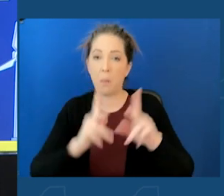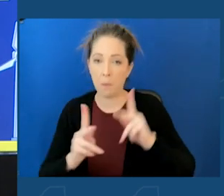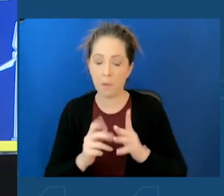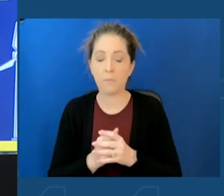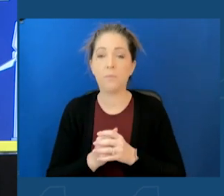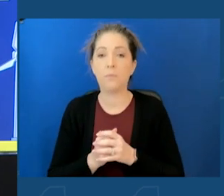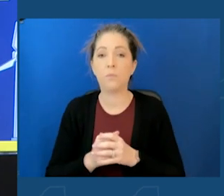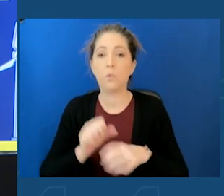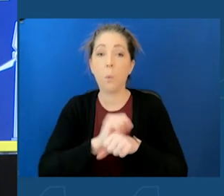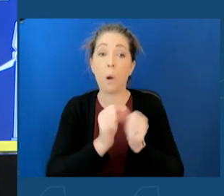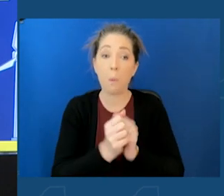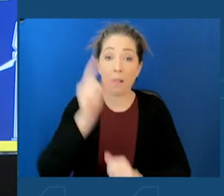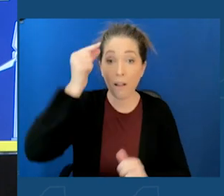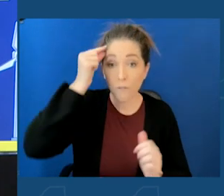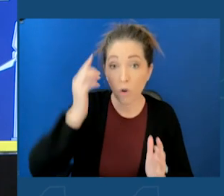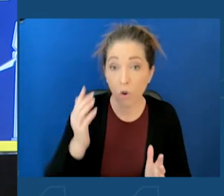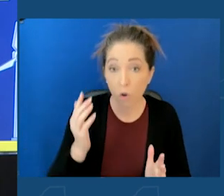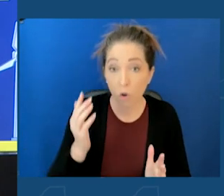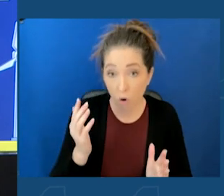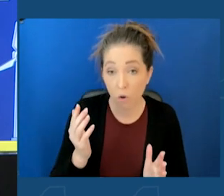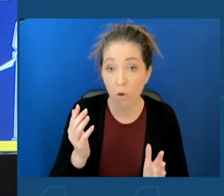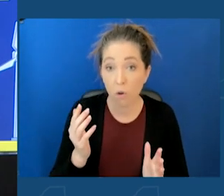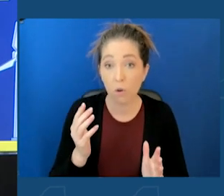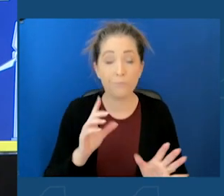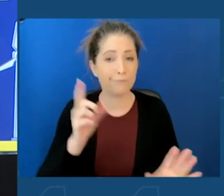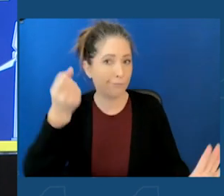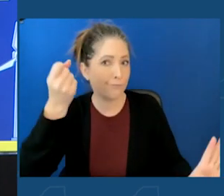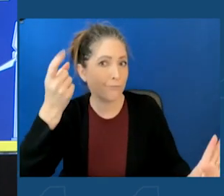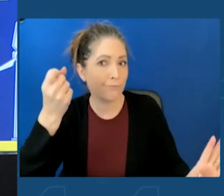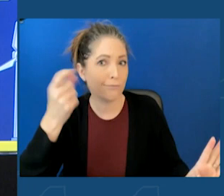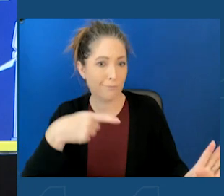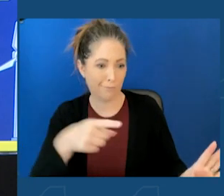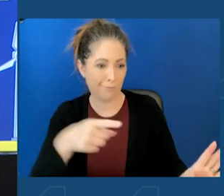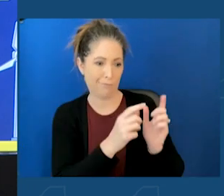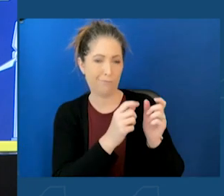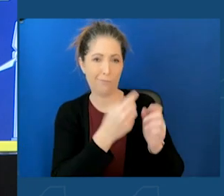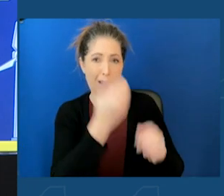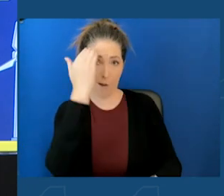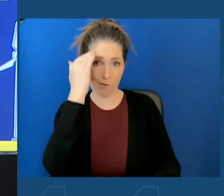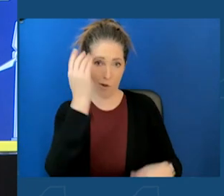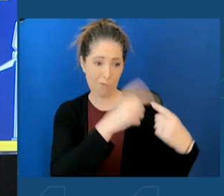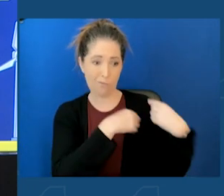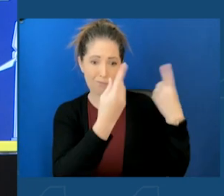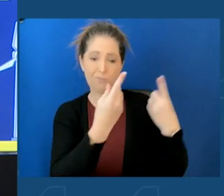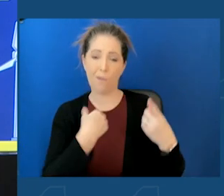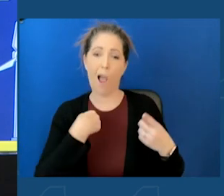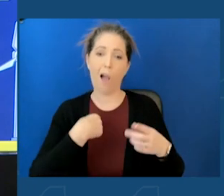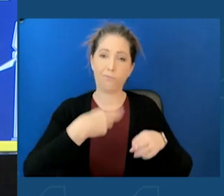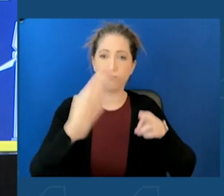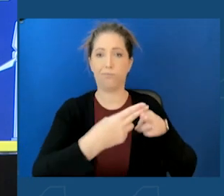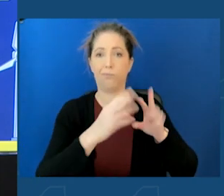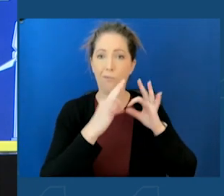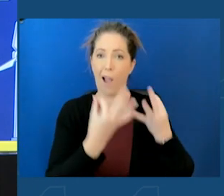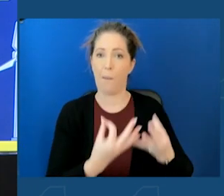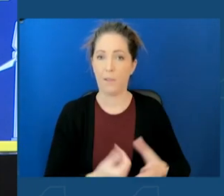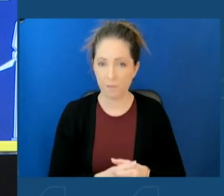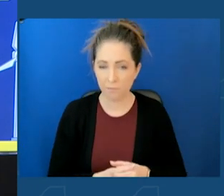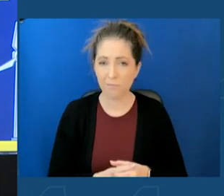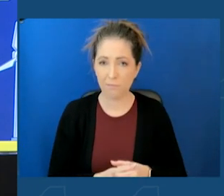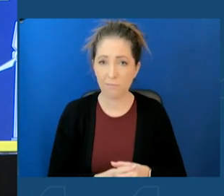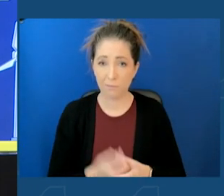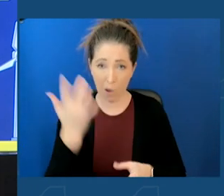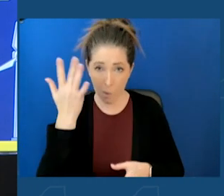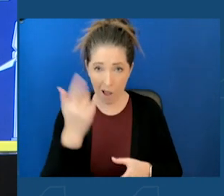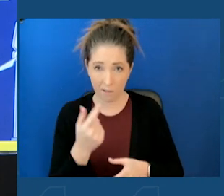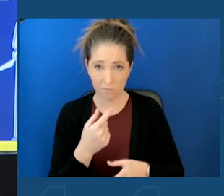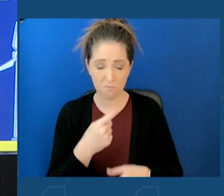governor, who, by the way, I've known her so long that I'd like to call her family. I say that because we think